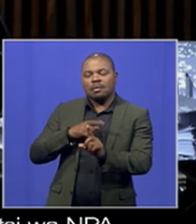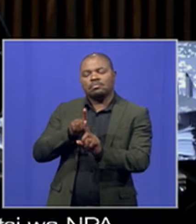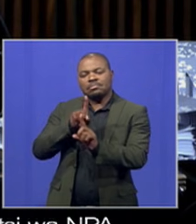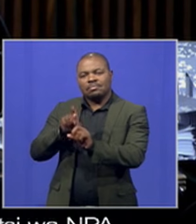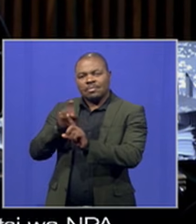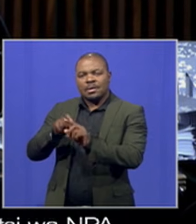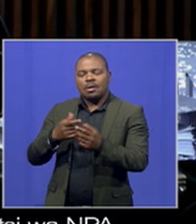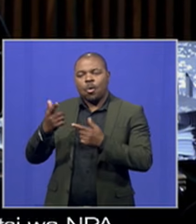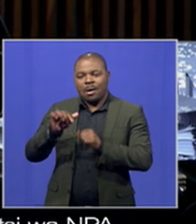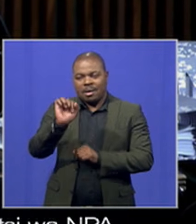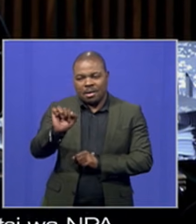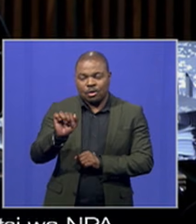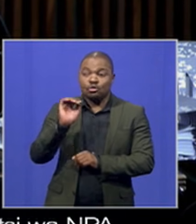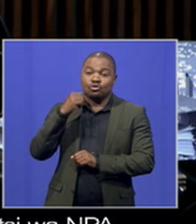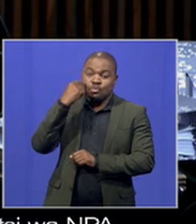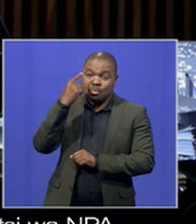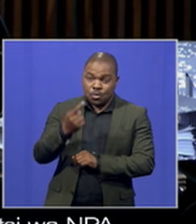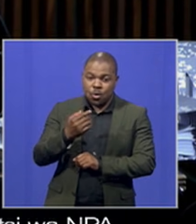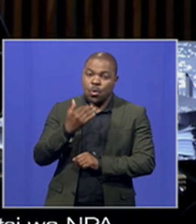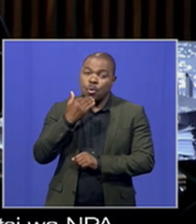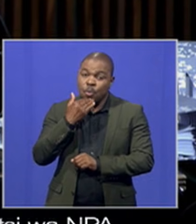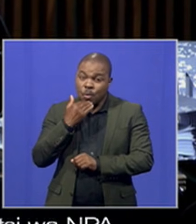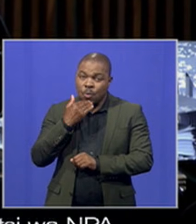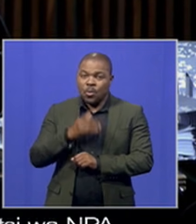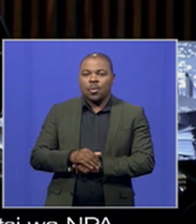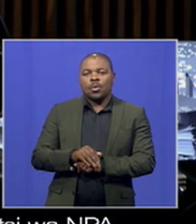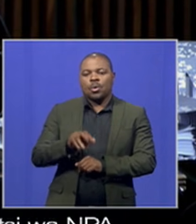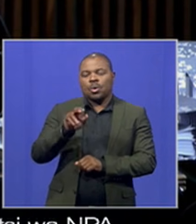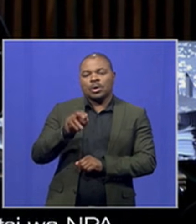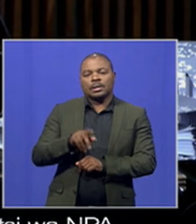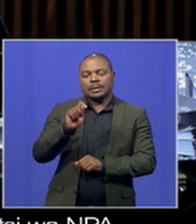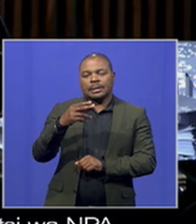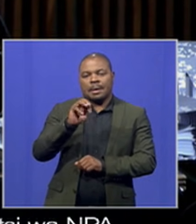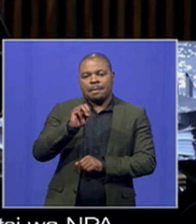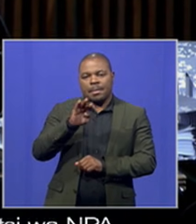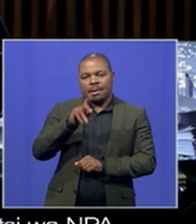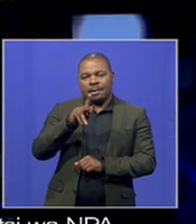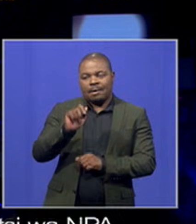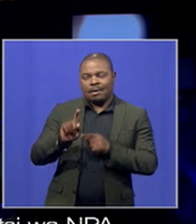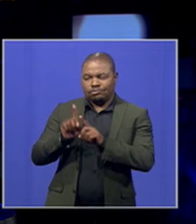la Advocate Chauke hosane lona e leng Advocate Tembeka Ncukaithobi.